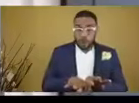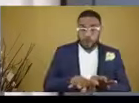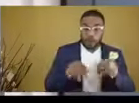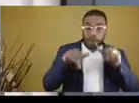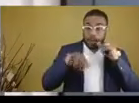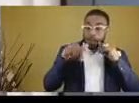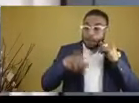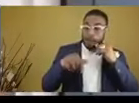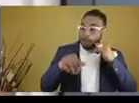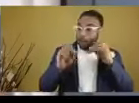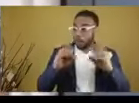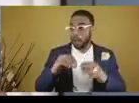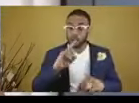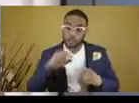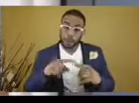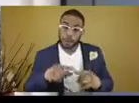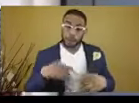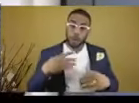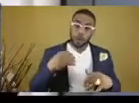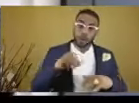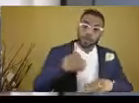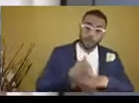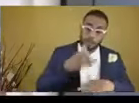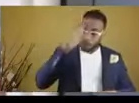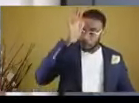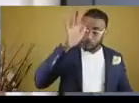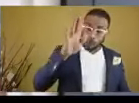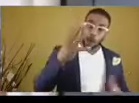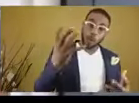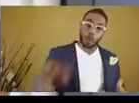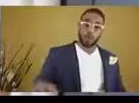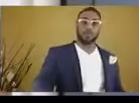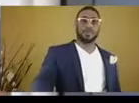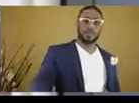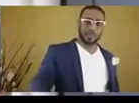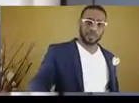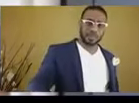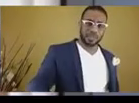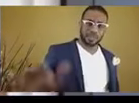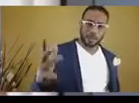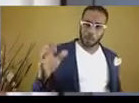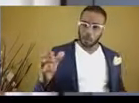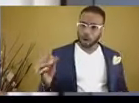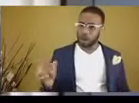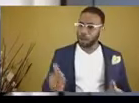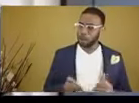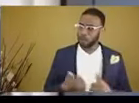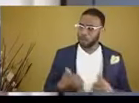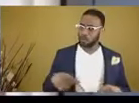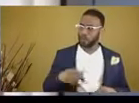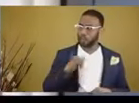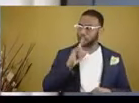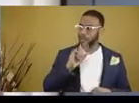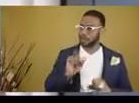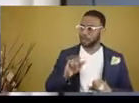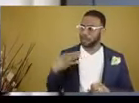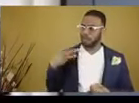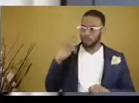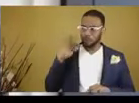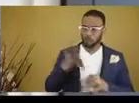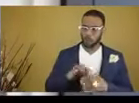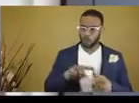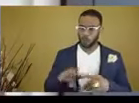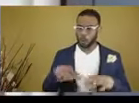this and talk about what the founding fathers would have wanted. I'm like, yeah, they would have wanted most of us not to be eligible to vote or to